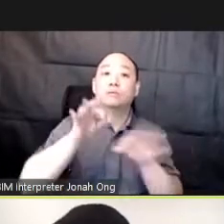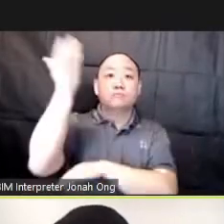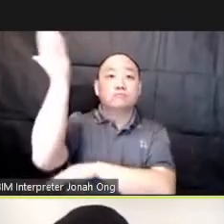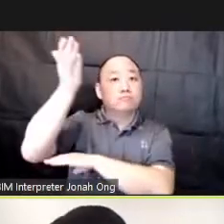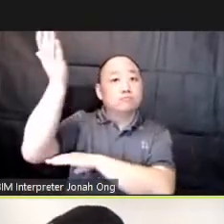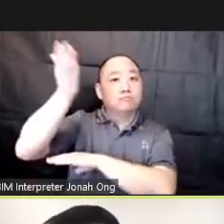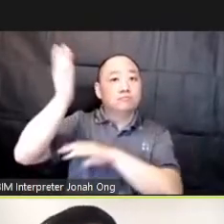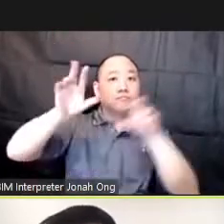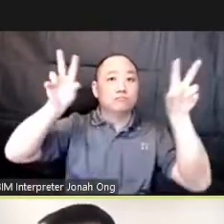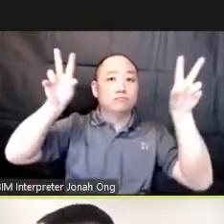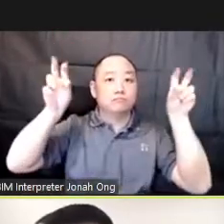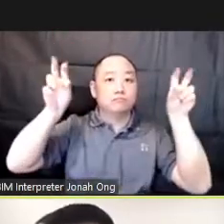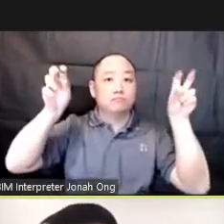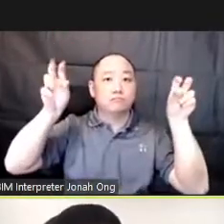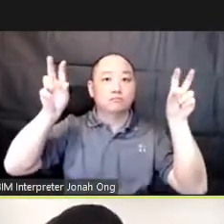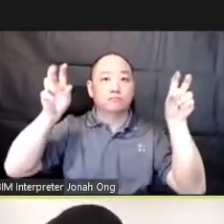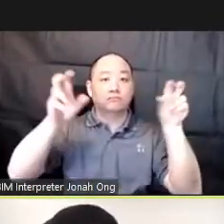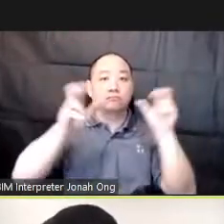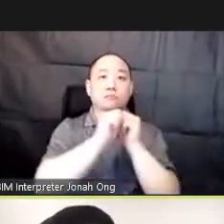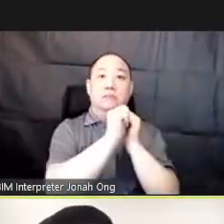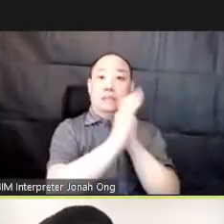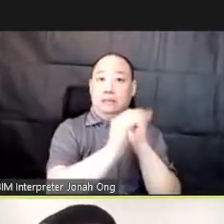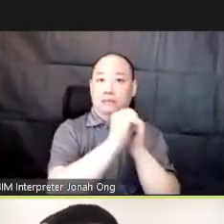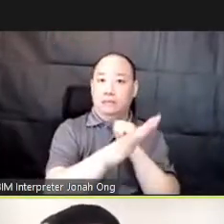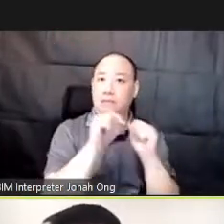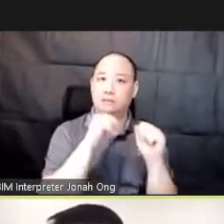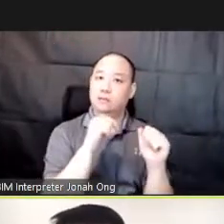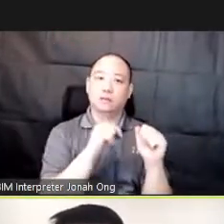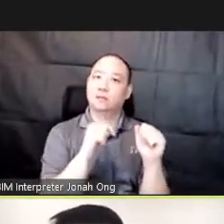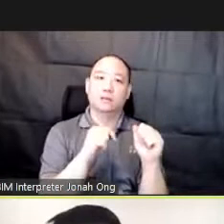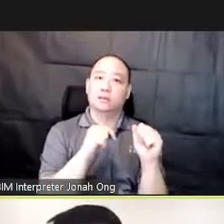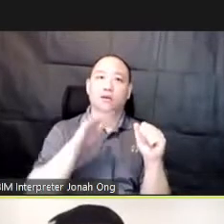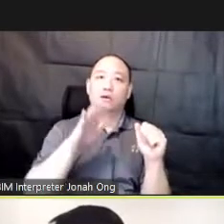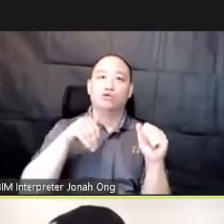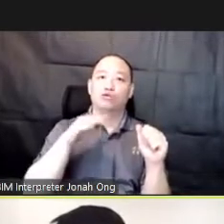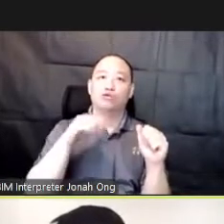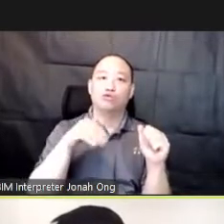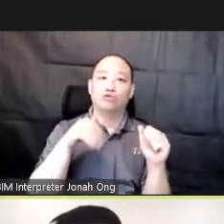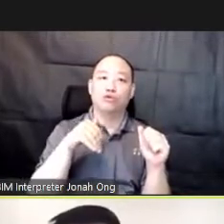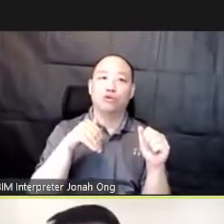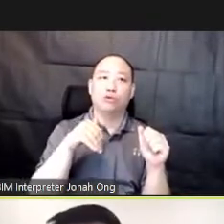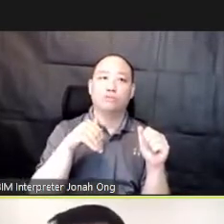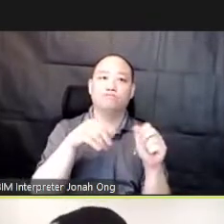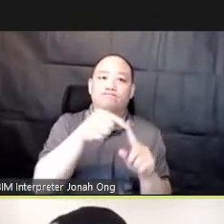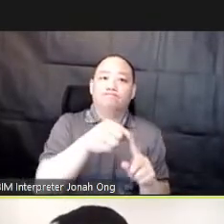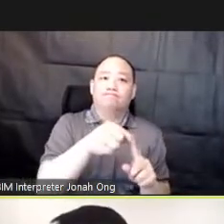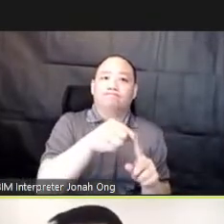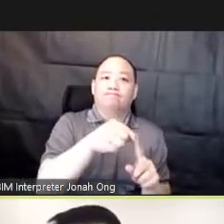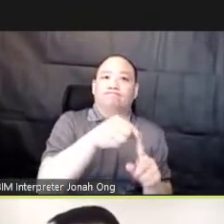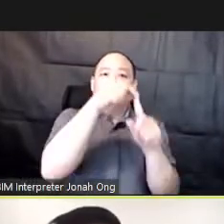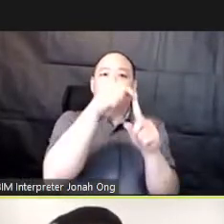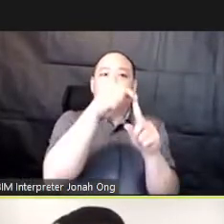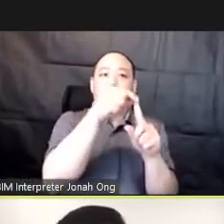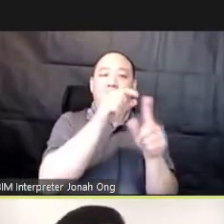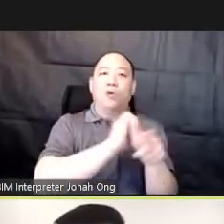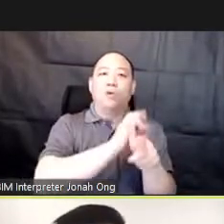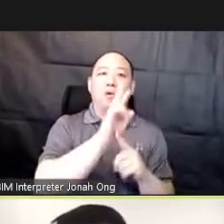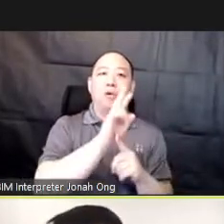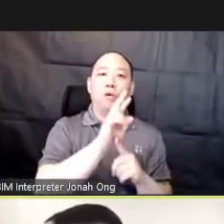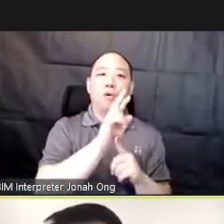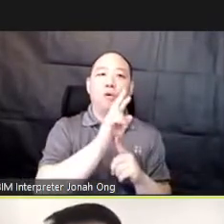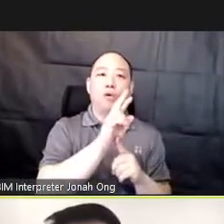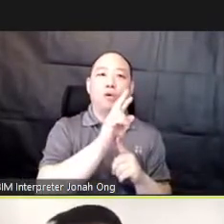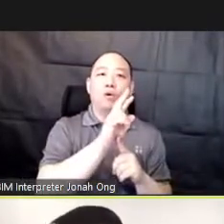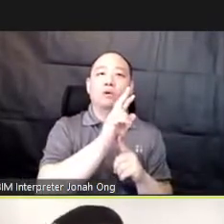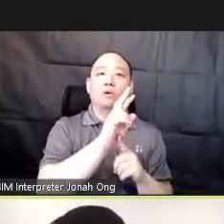in these campaigns have not counter exclusive narratives that have punished or have